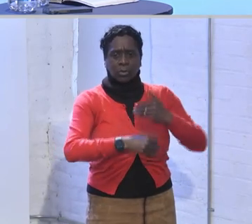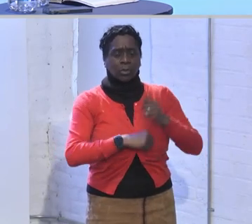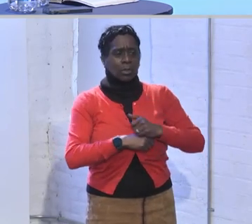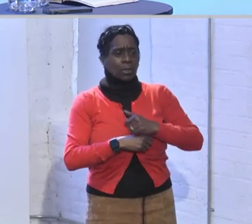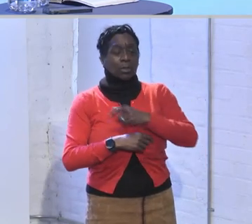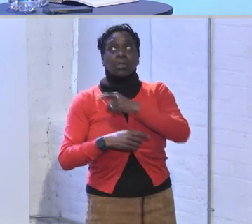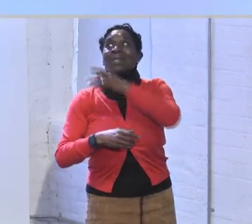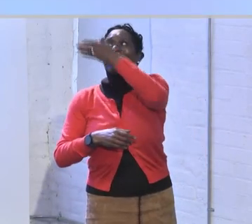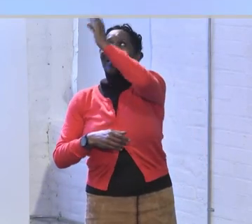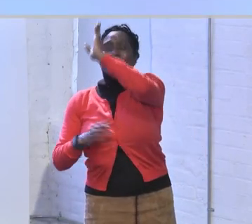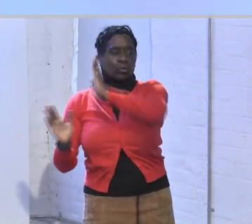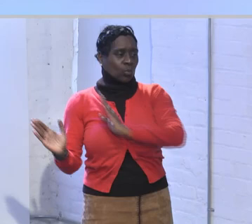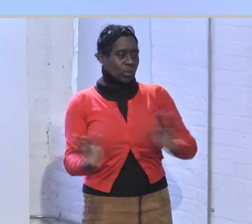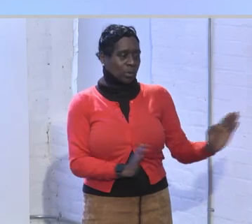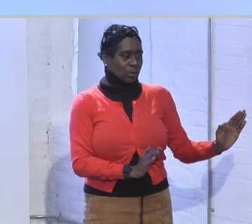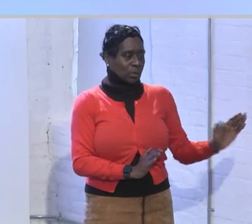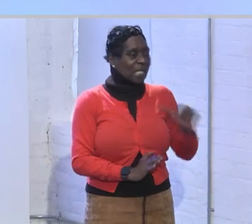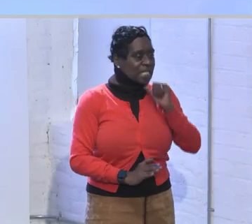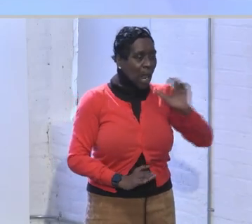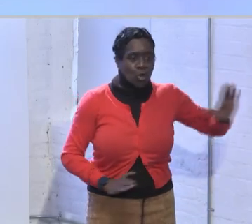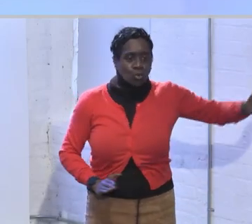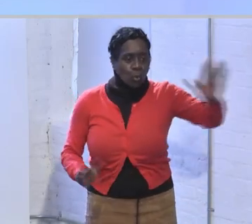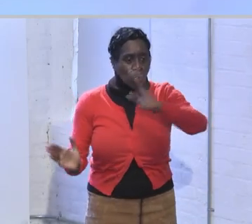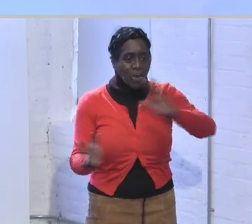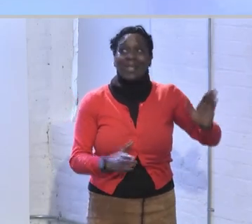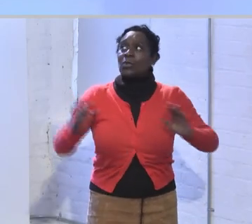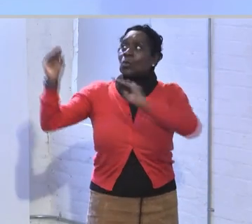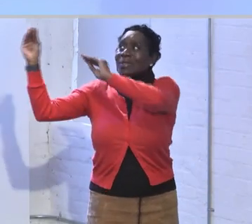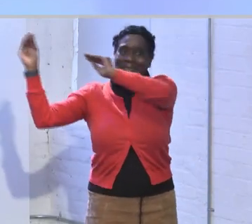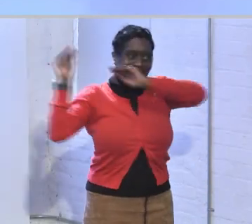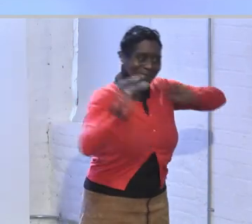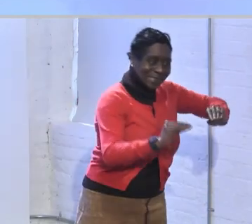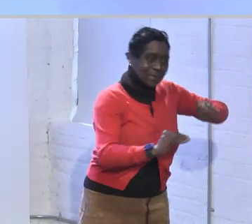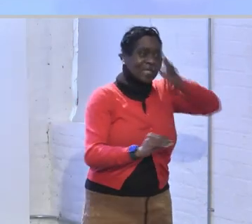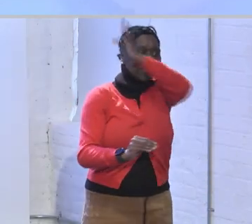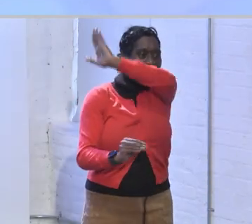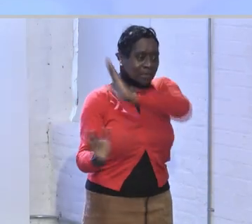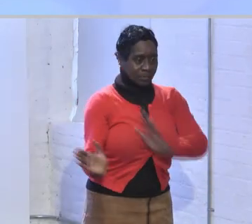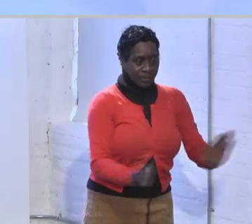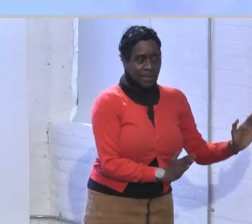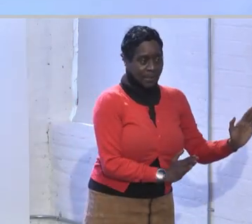God's ways. We teach them God's ways.